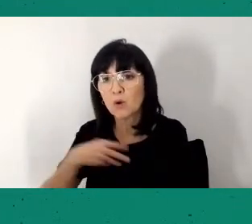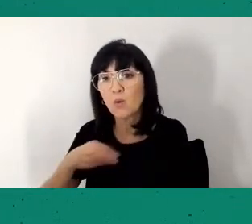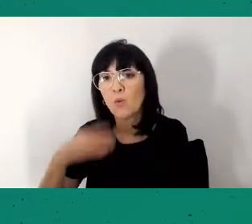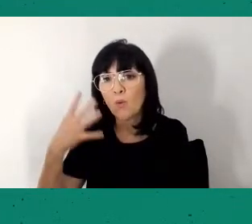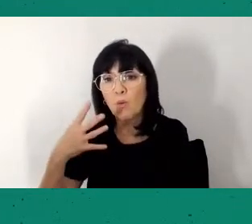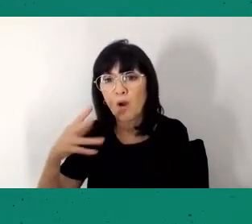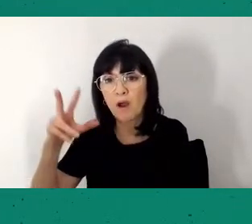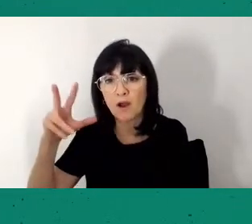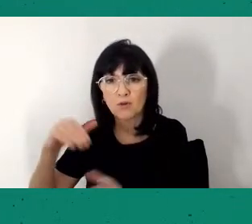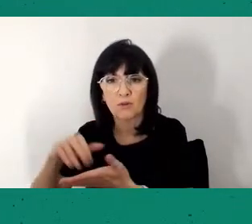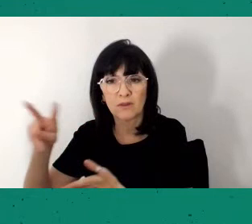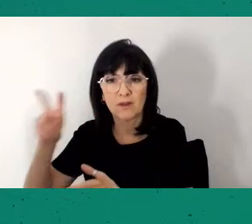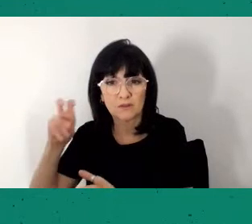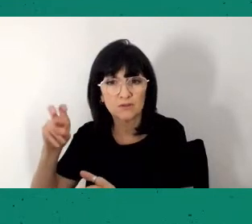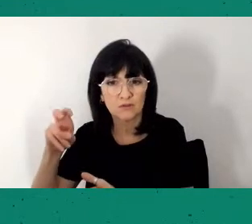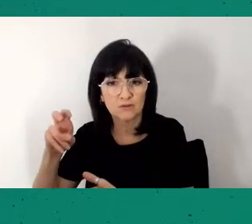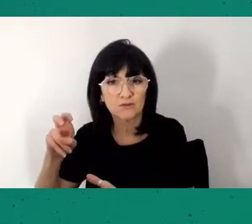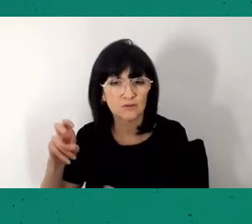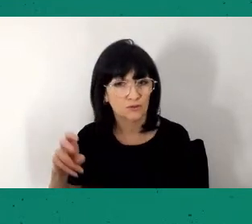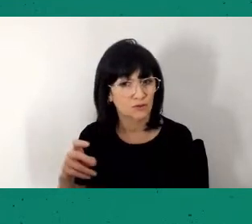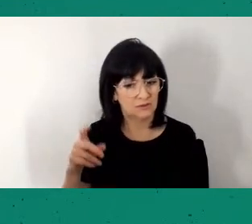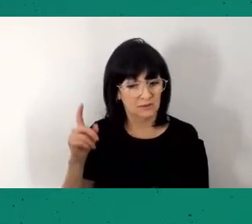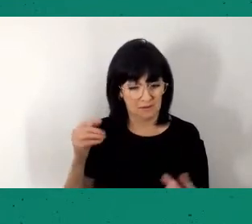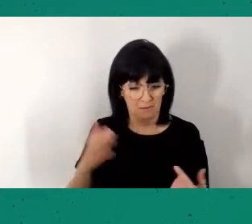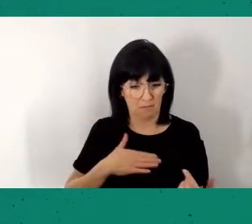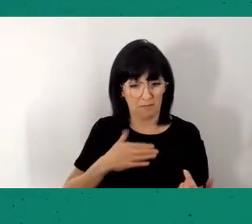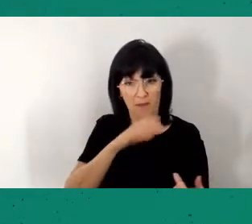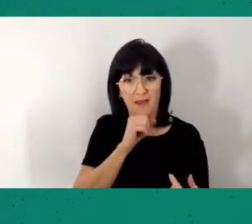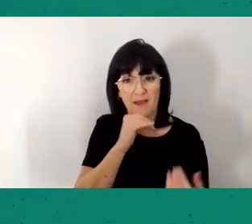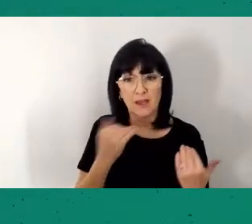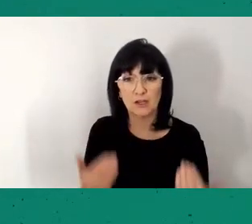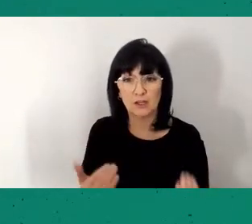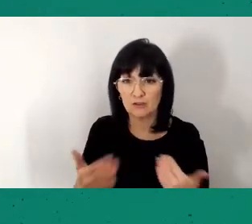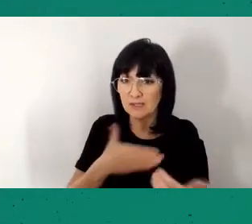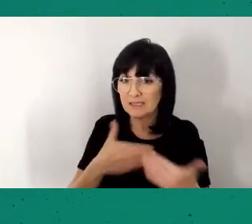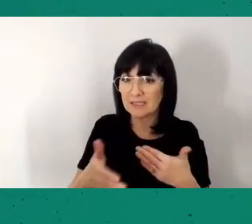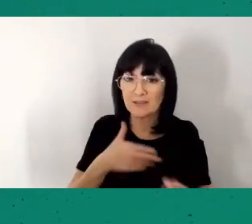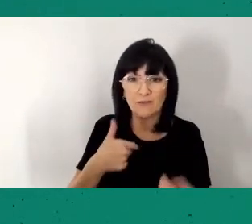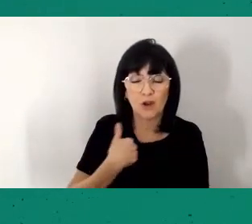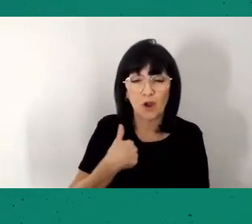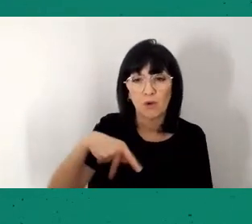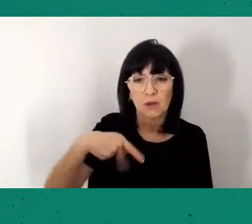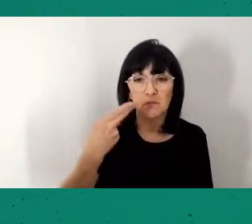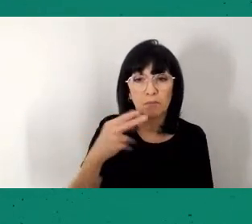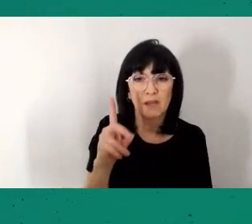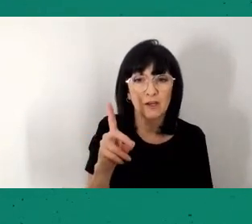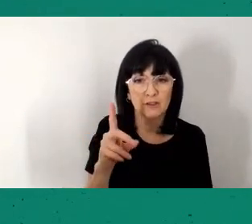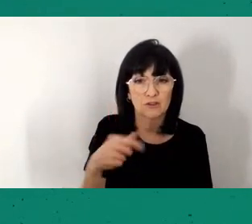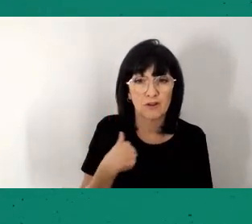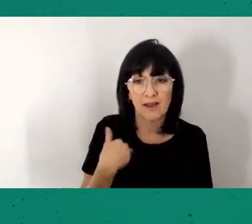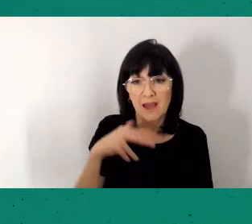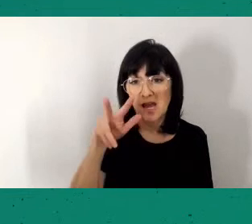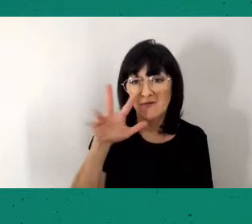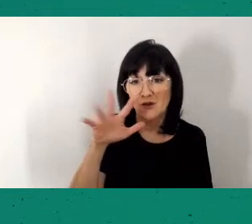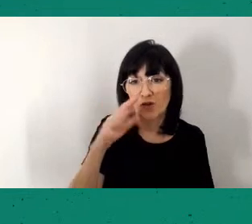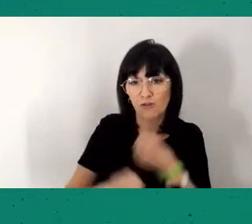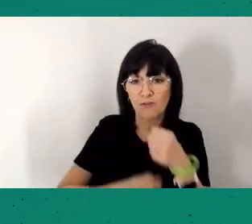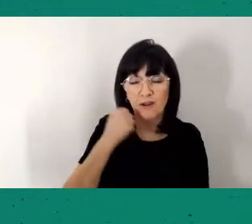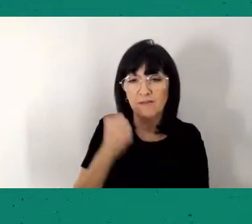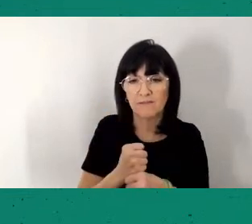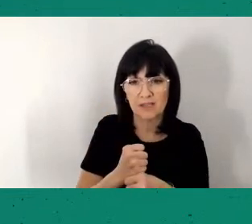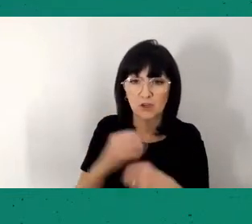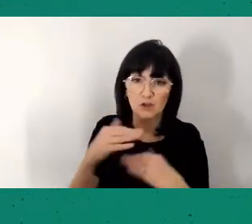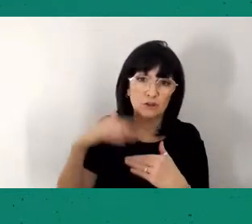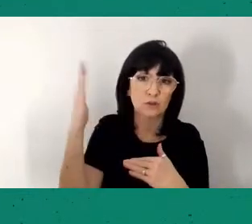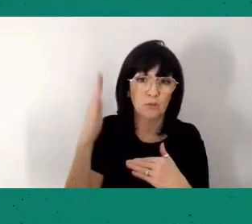I'm still negatively impacted by the fact that even though I have a PhD and have 35 plus years of experience, the